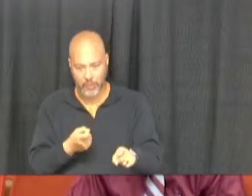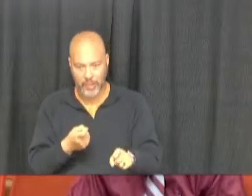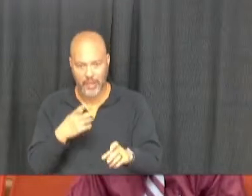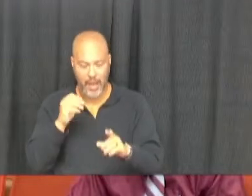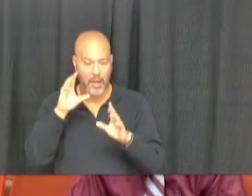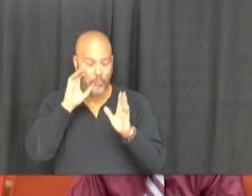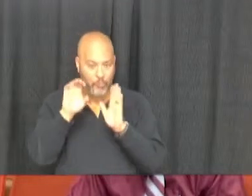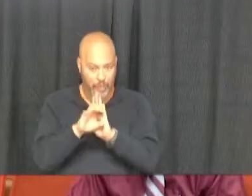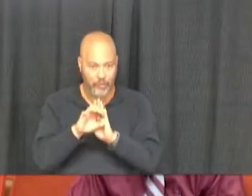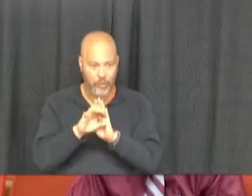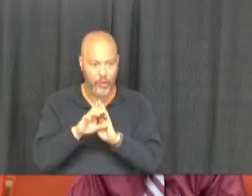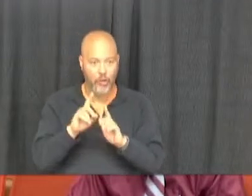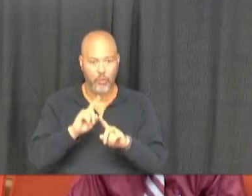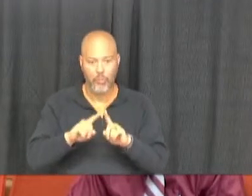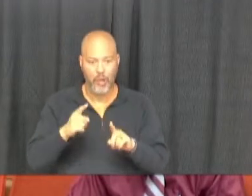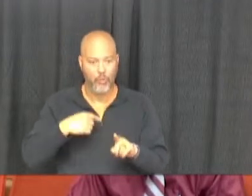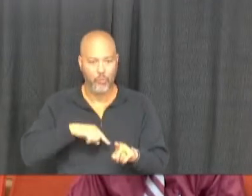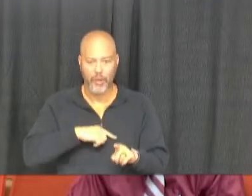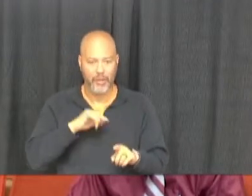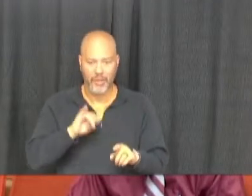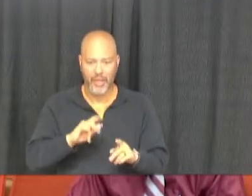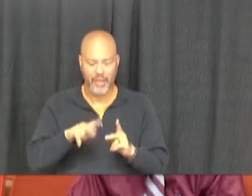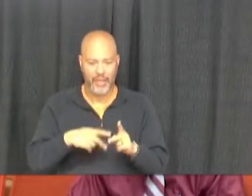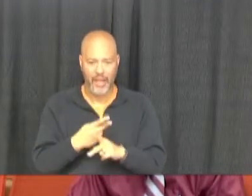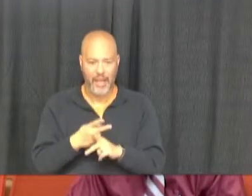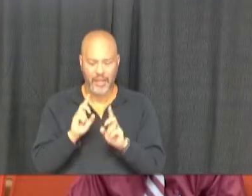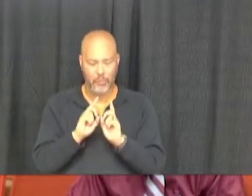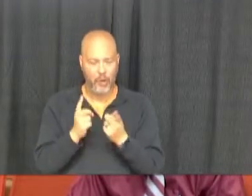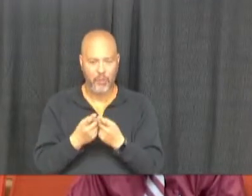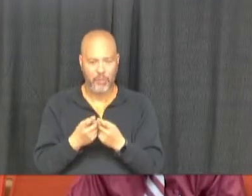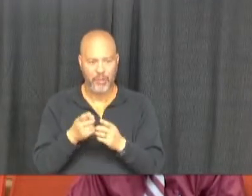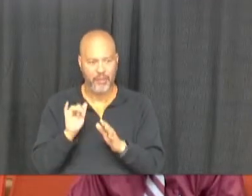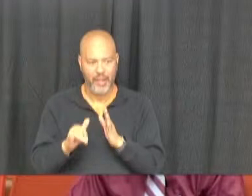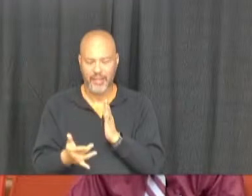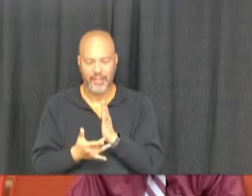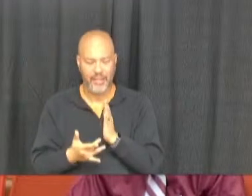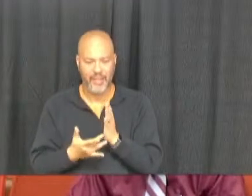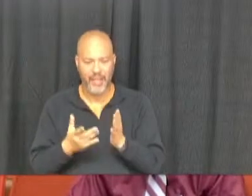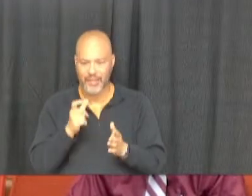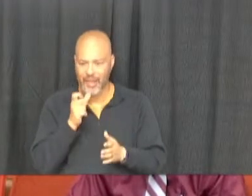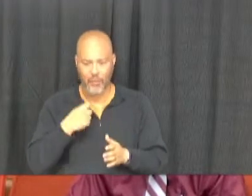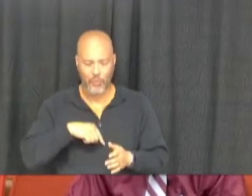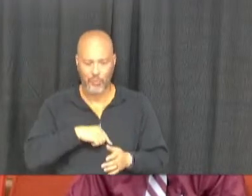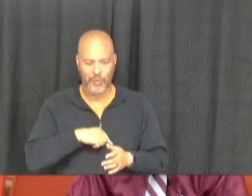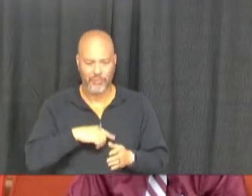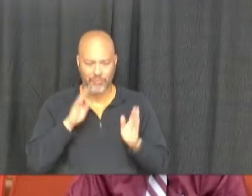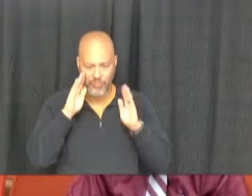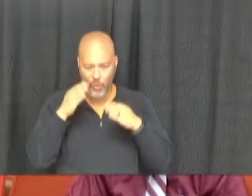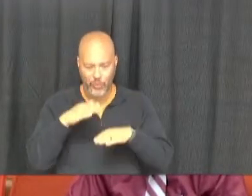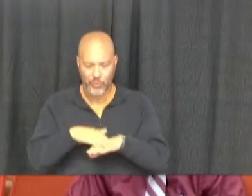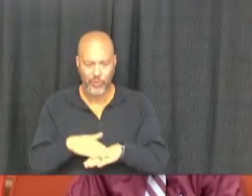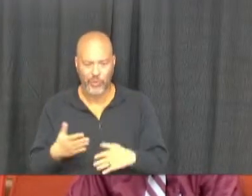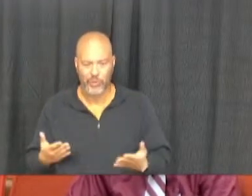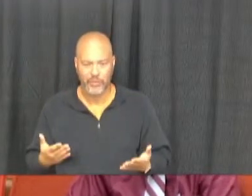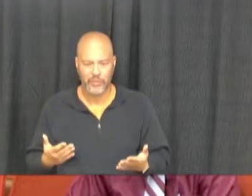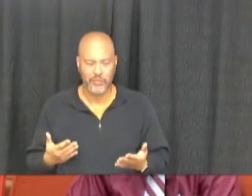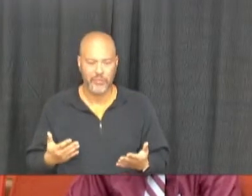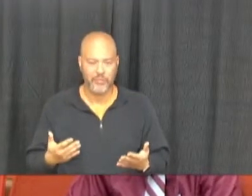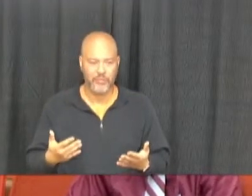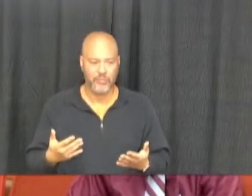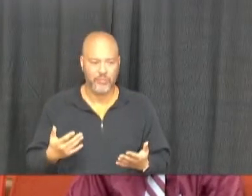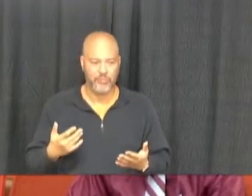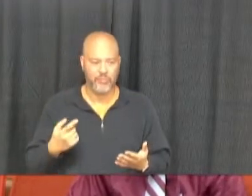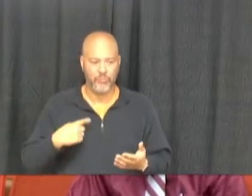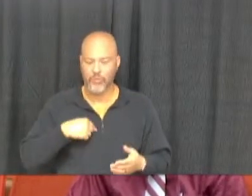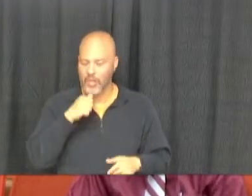and take a picture of there. But we're not that type of department. That technology is not who we are about. We don't